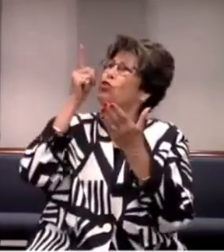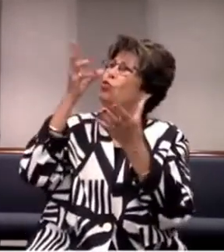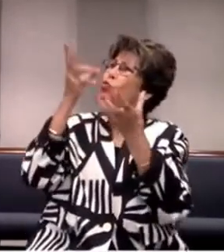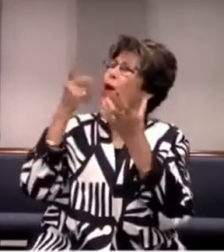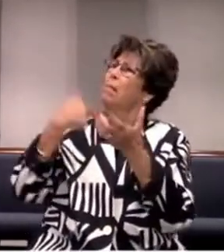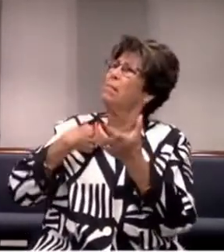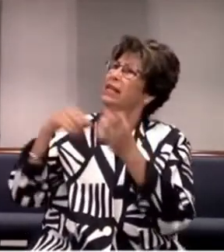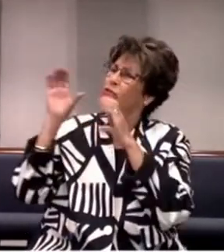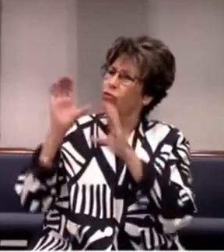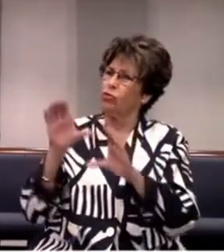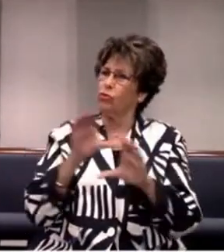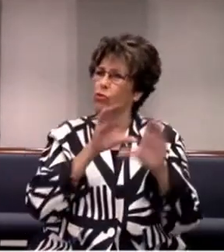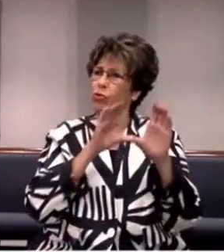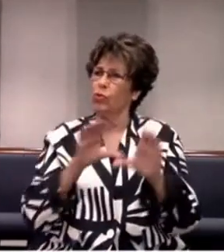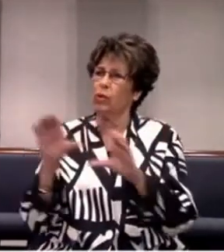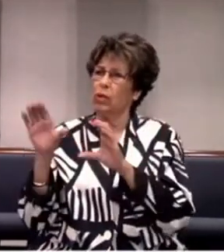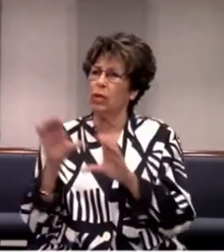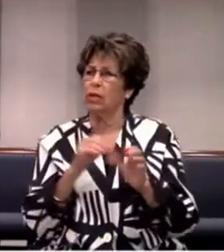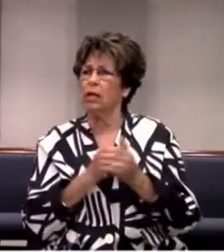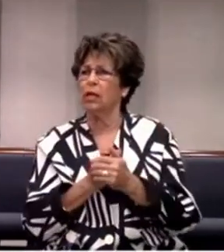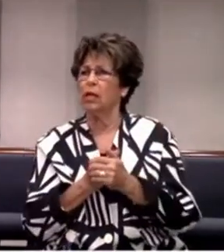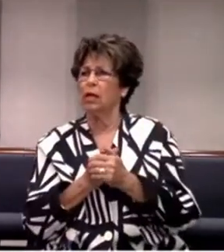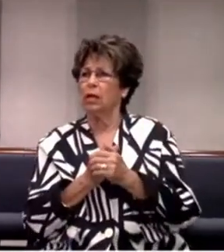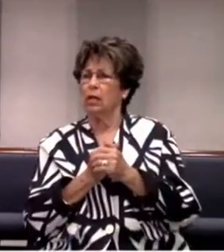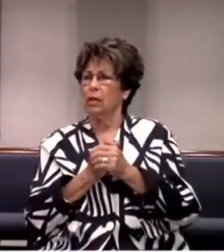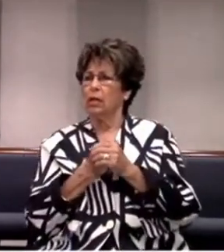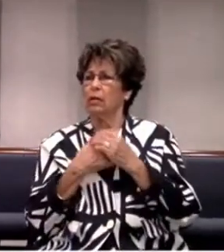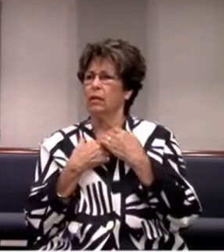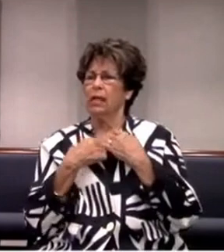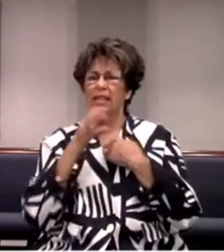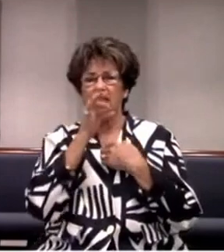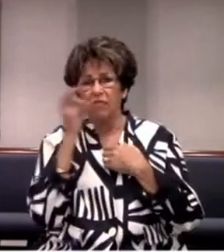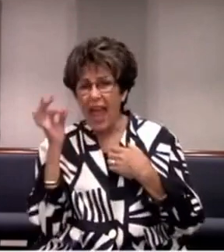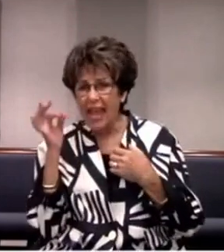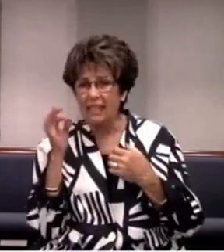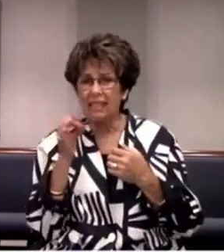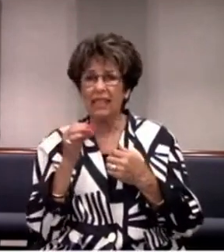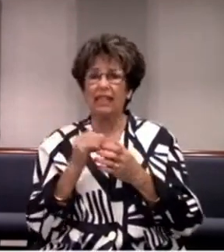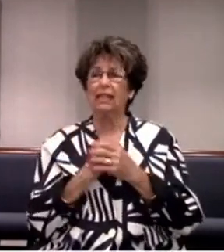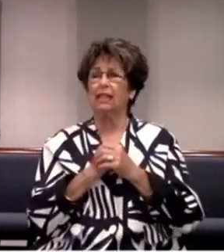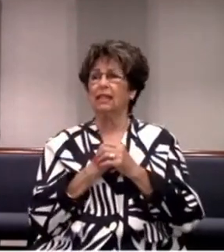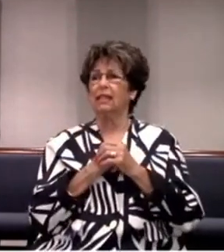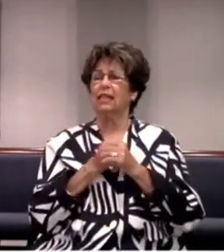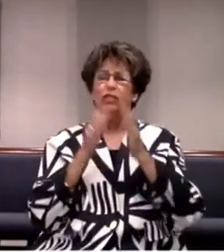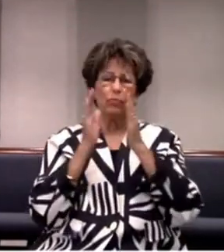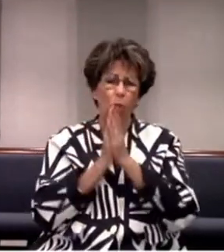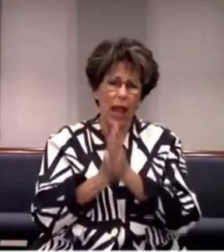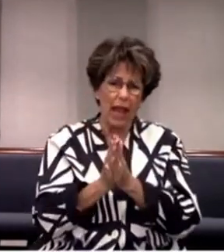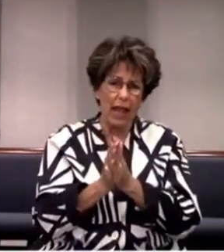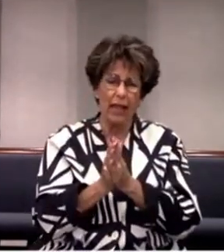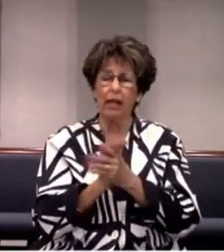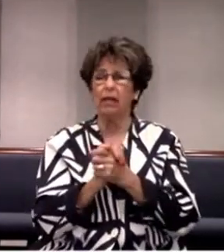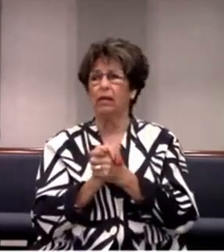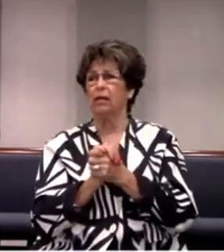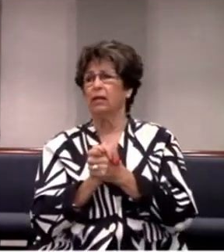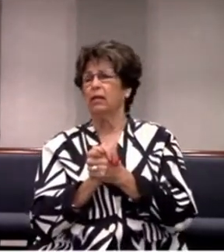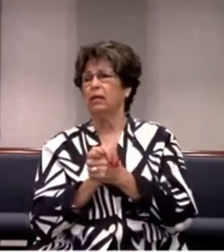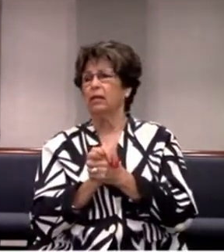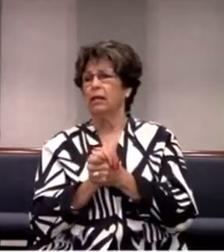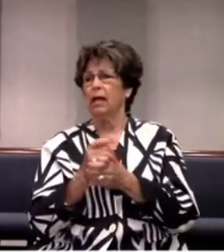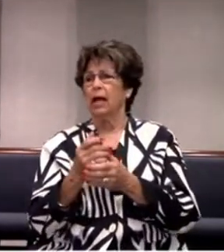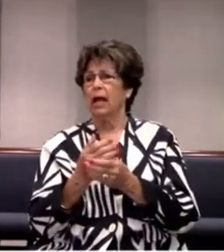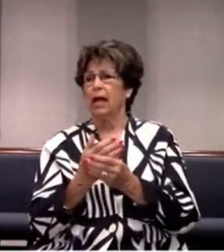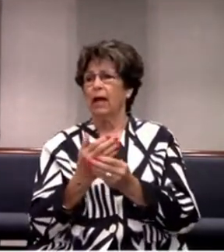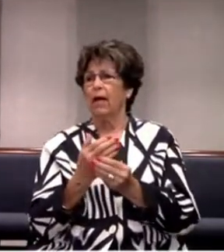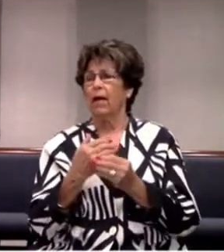Always trying to be sure. I mean, he's fasting late into the day. He's praying. So I have a